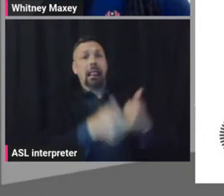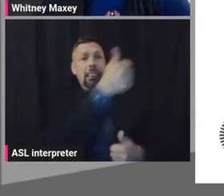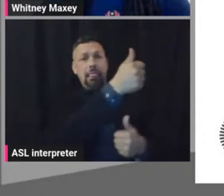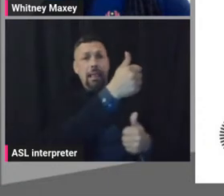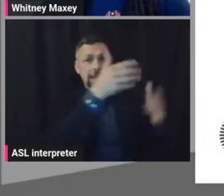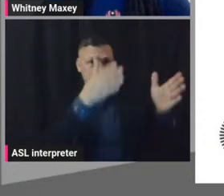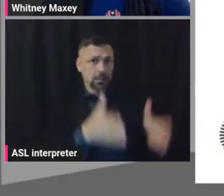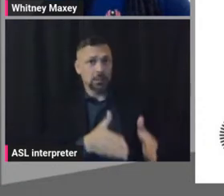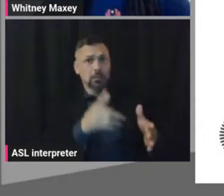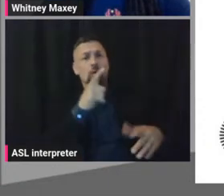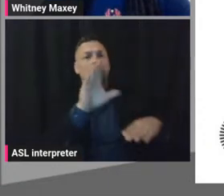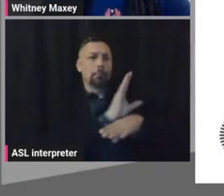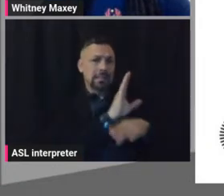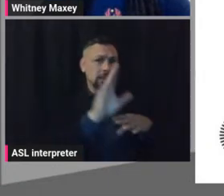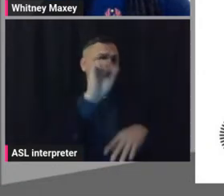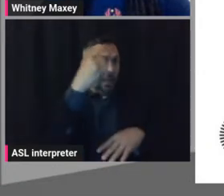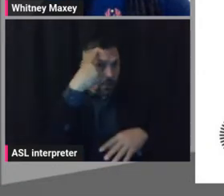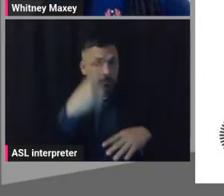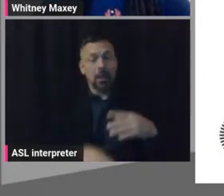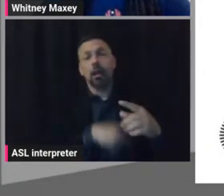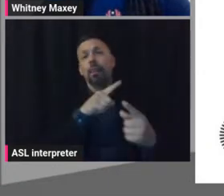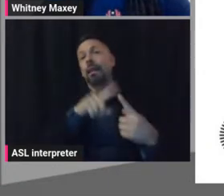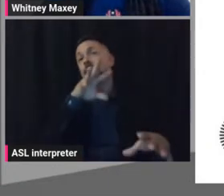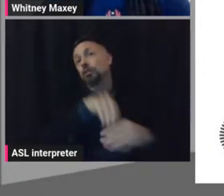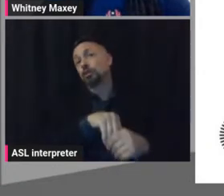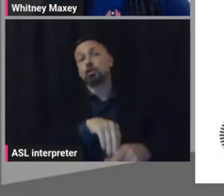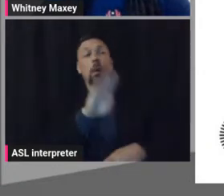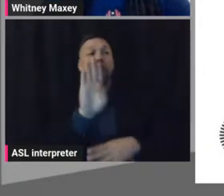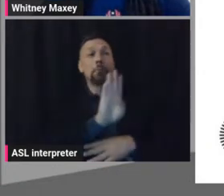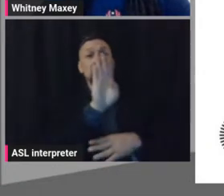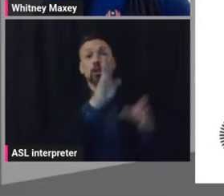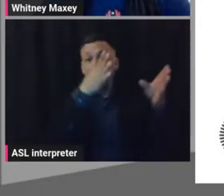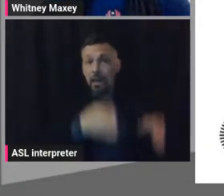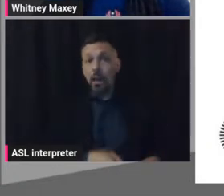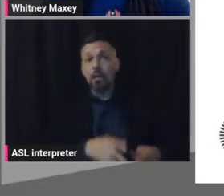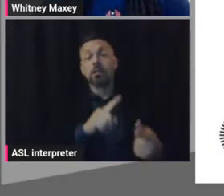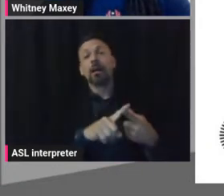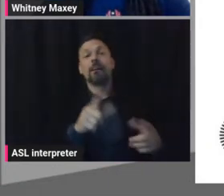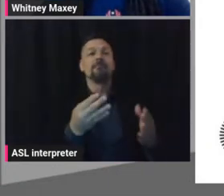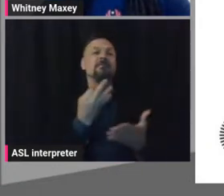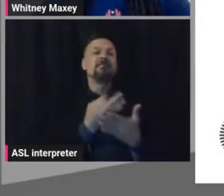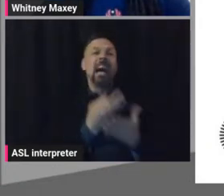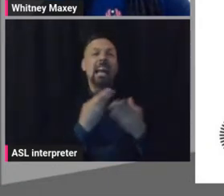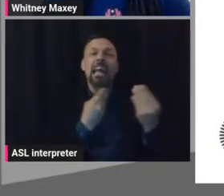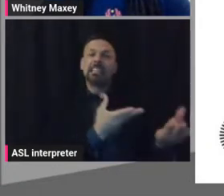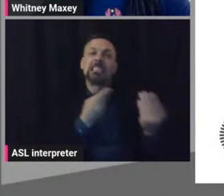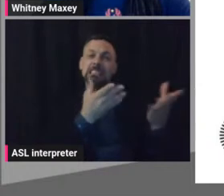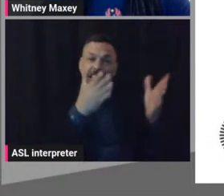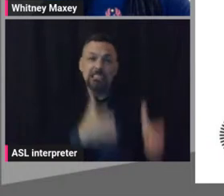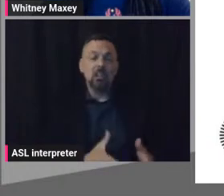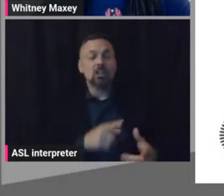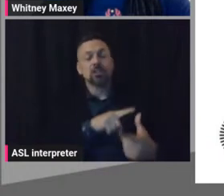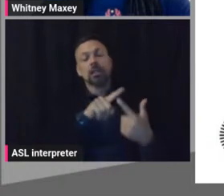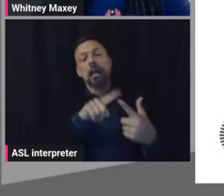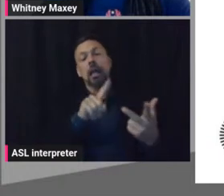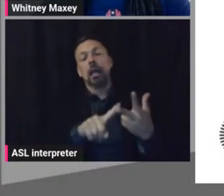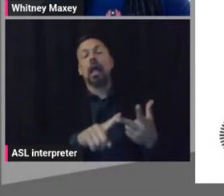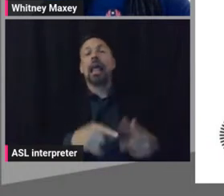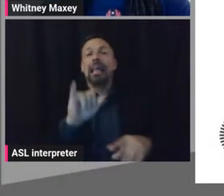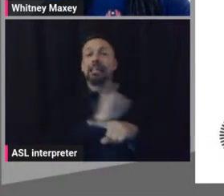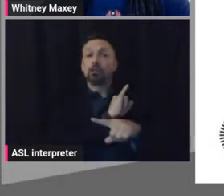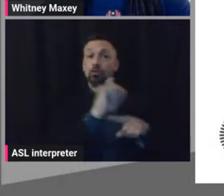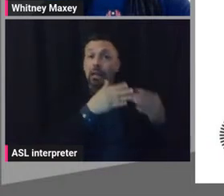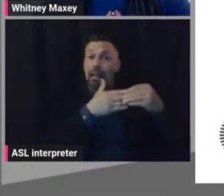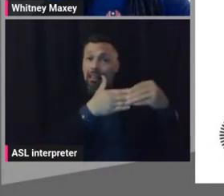in business and government. This includes billionaires, financiers, industry leaders,